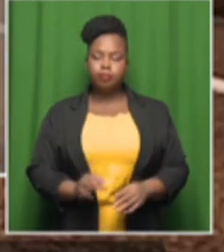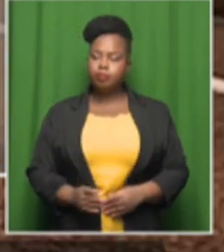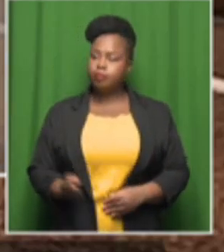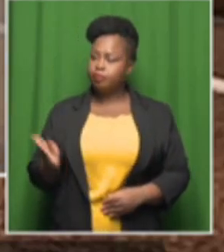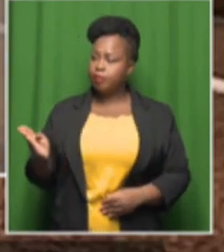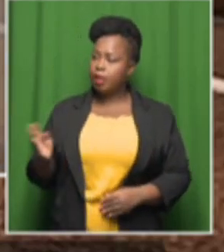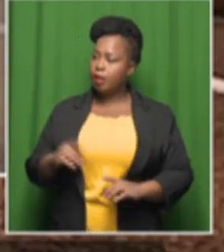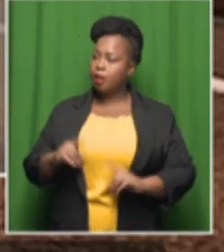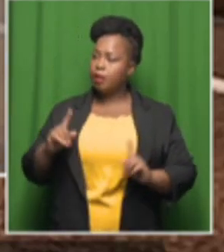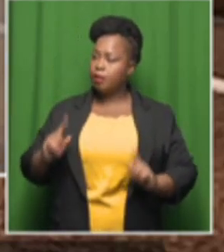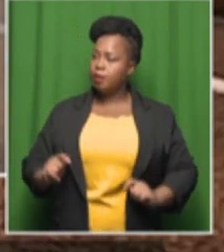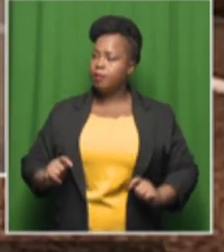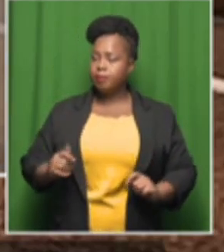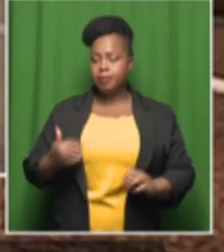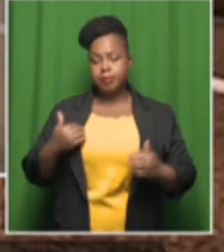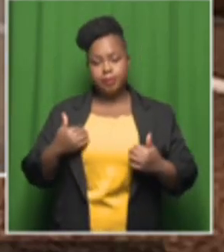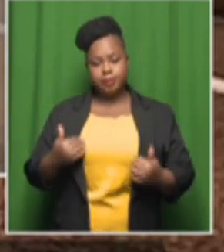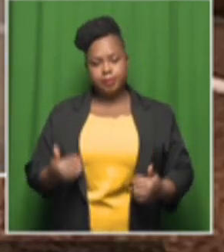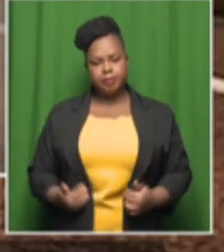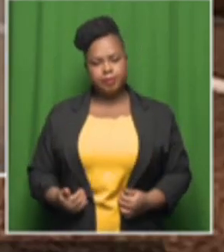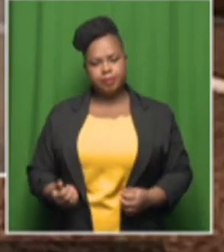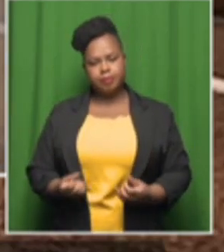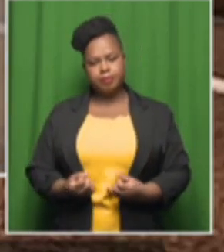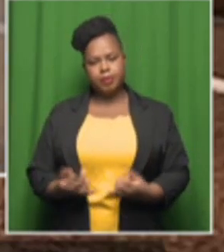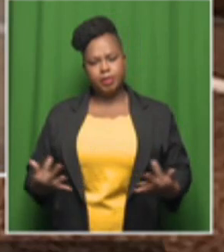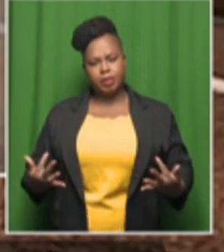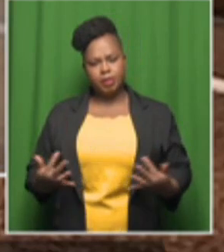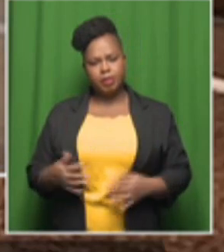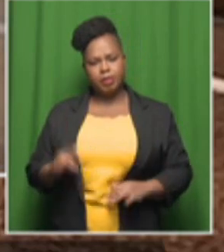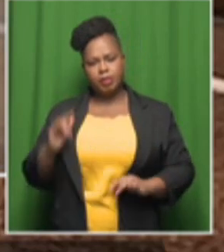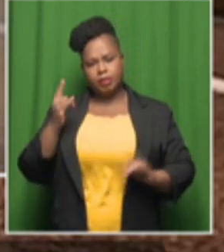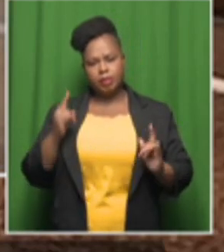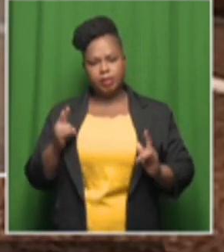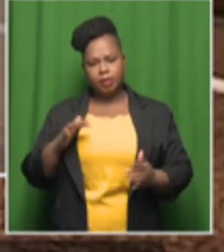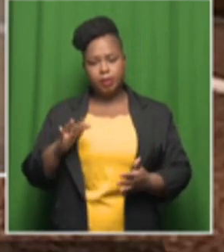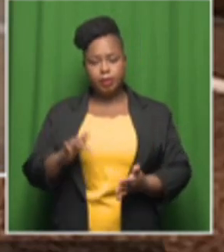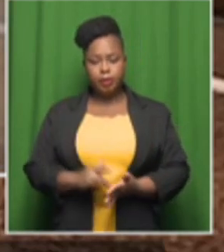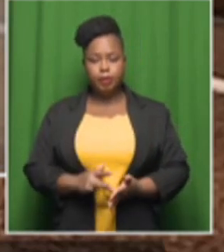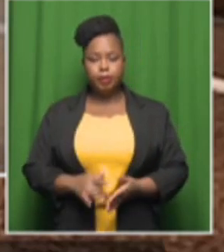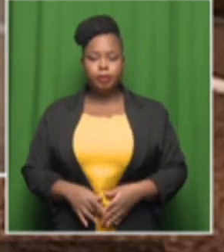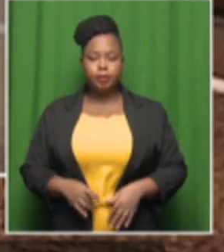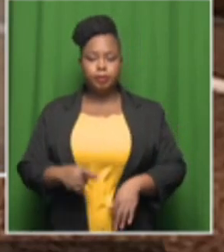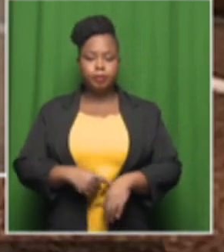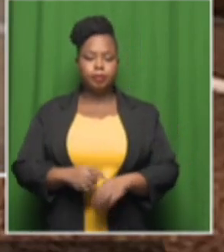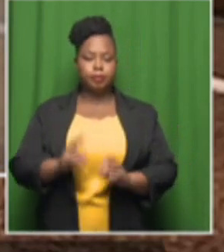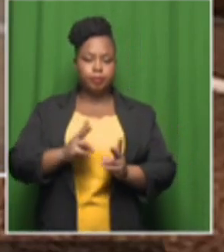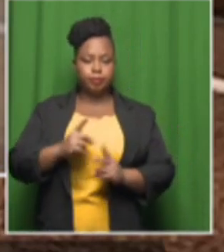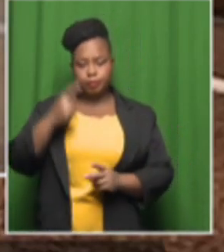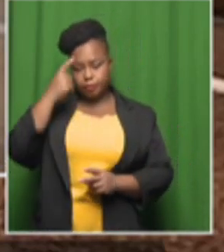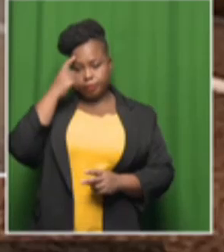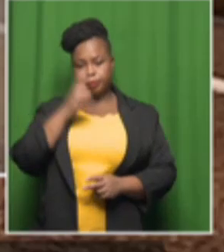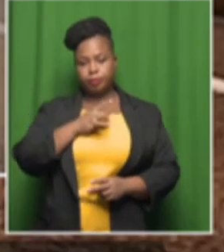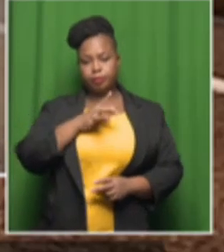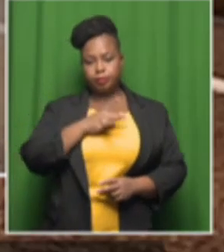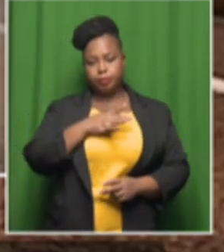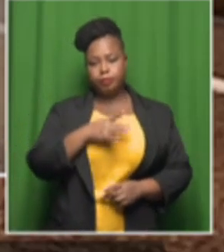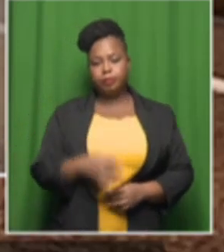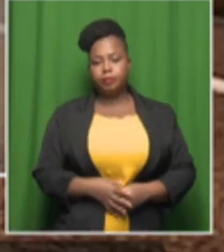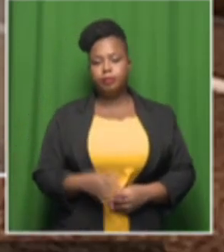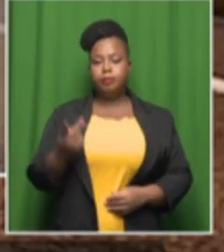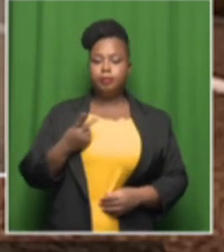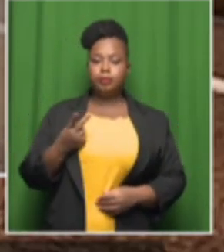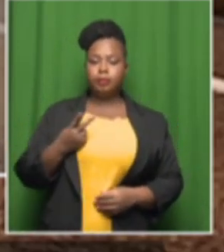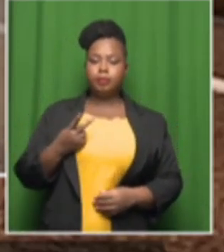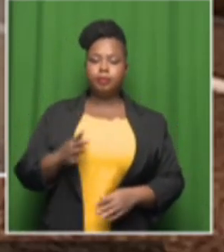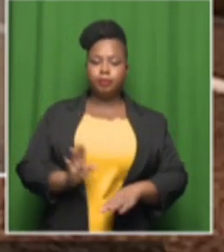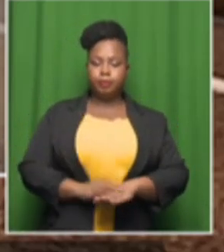got a major Sunday. In fact, a lot of closures in the city centre and Greenpoint going in from 12 o'clock on Saturday, and then the main closures of the cycle